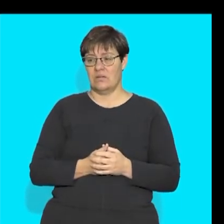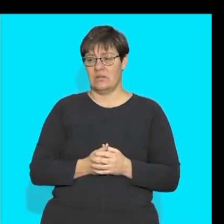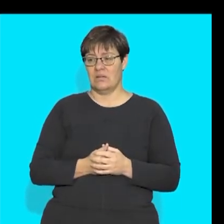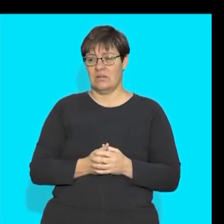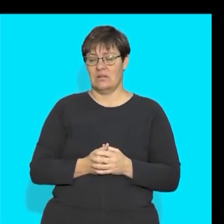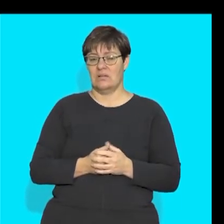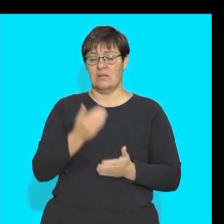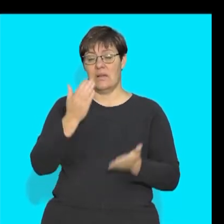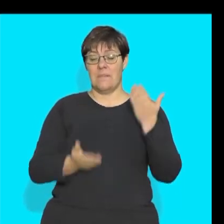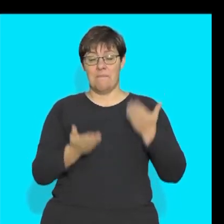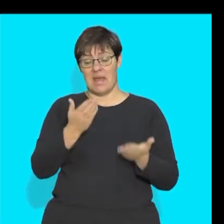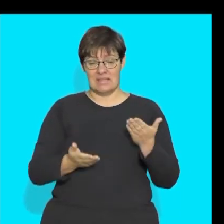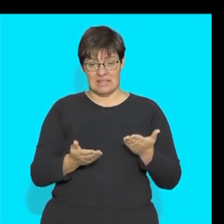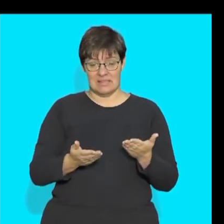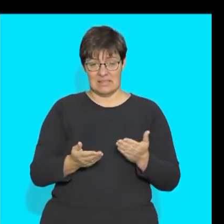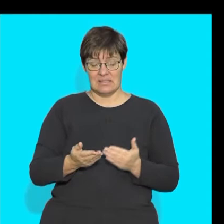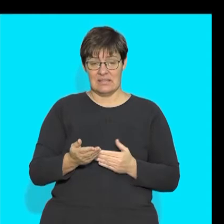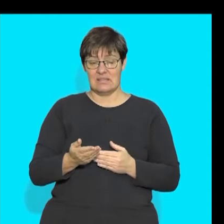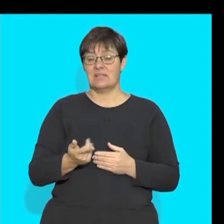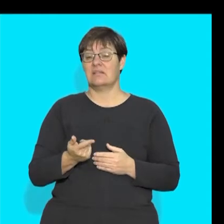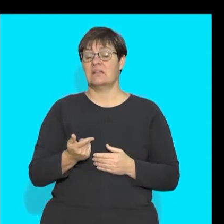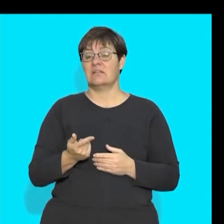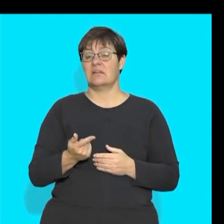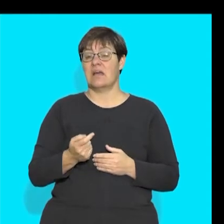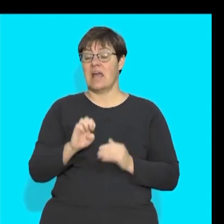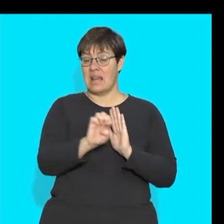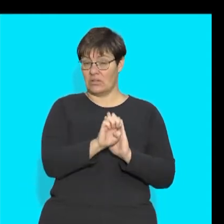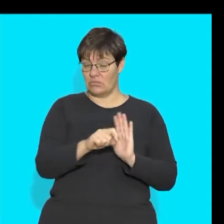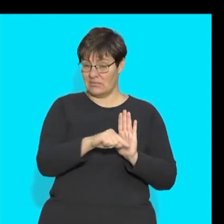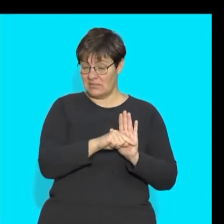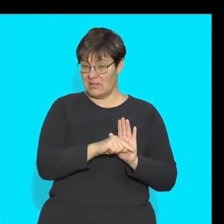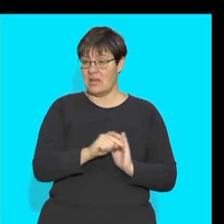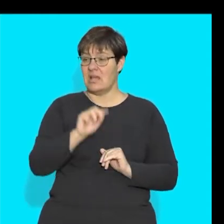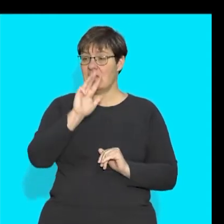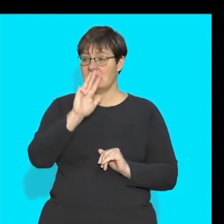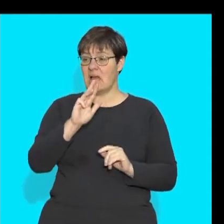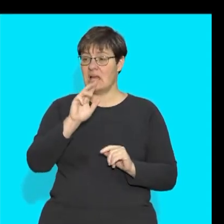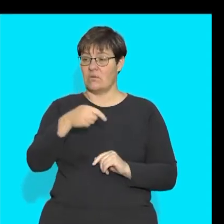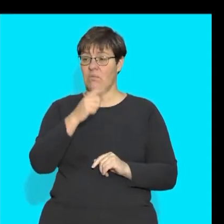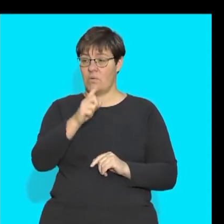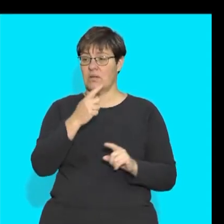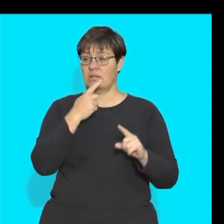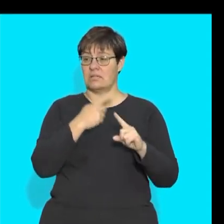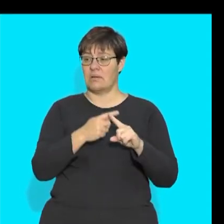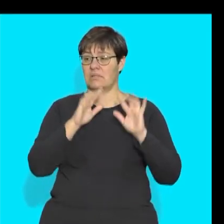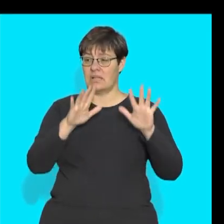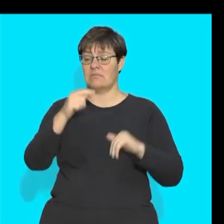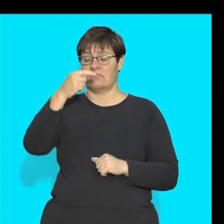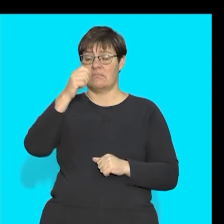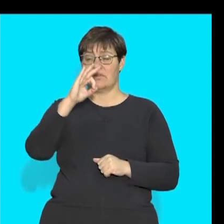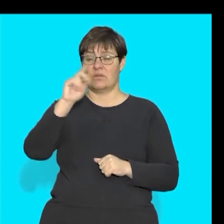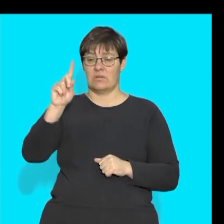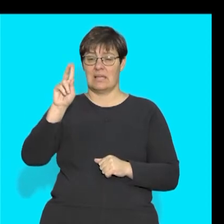quickly, the mass of an electron is 9,1 times 10 to the minus